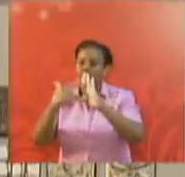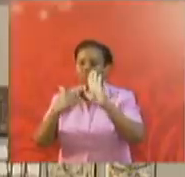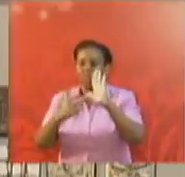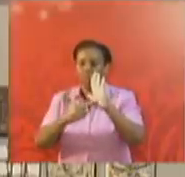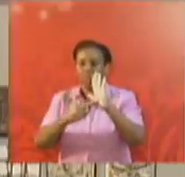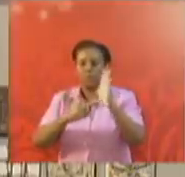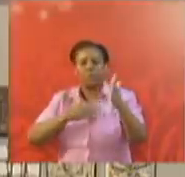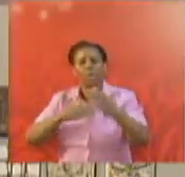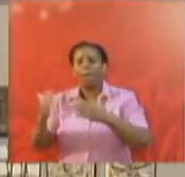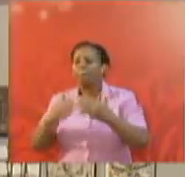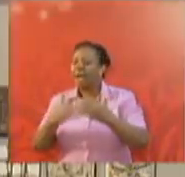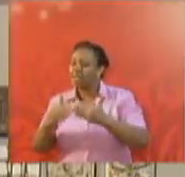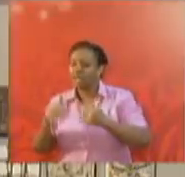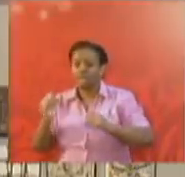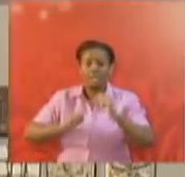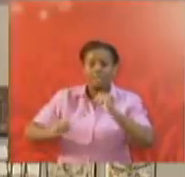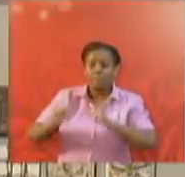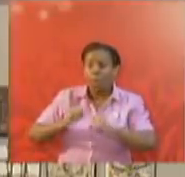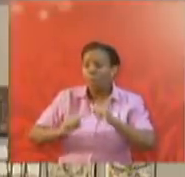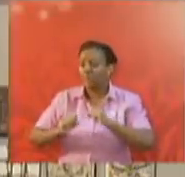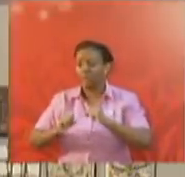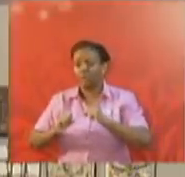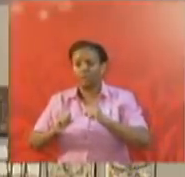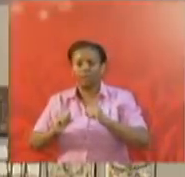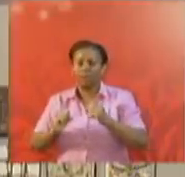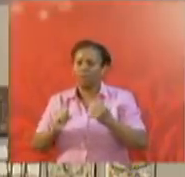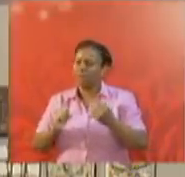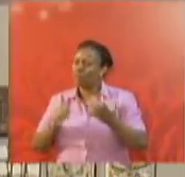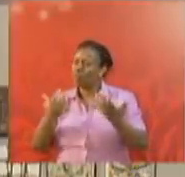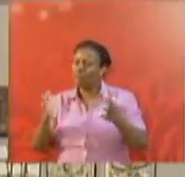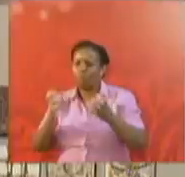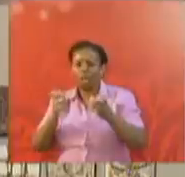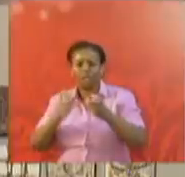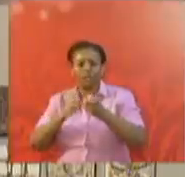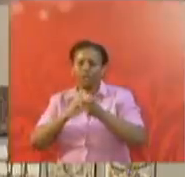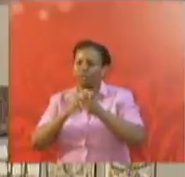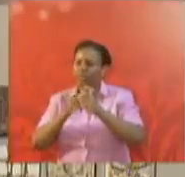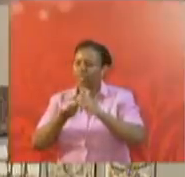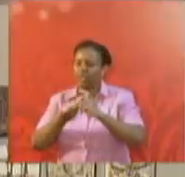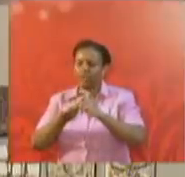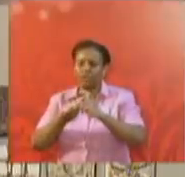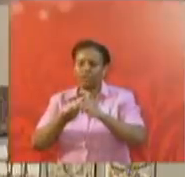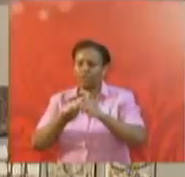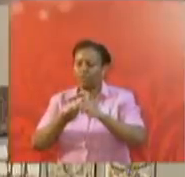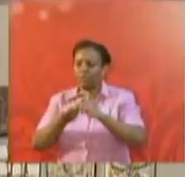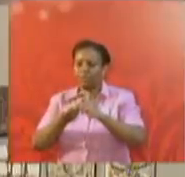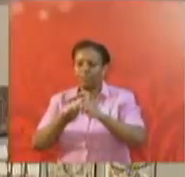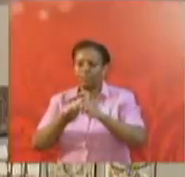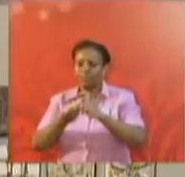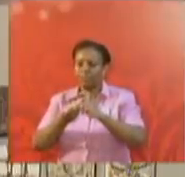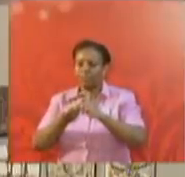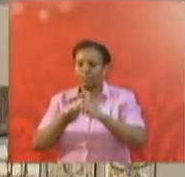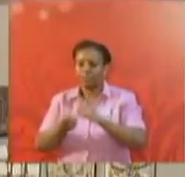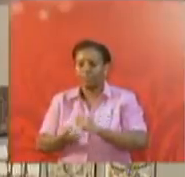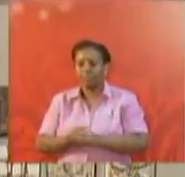population, in not trying to deviate from or find exceptions to the general rule that we're discouraging this kind of activity